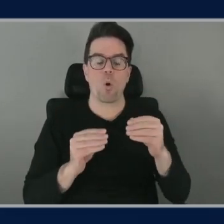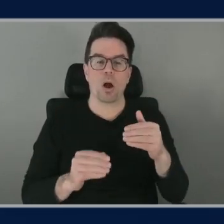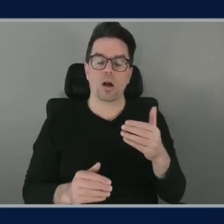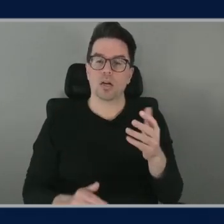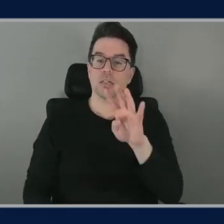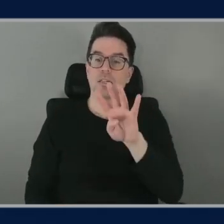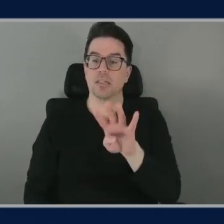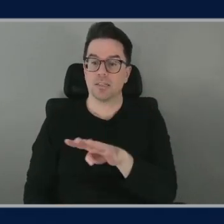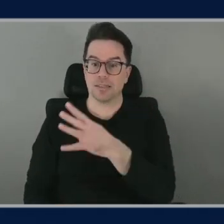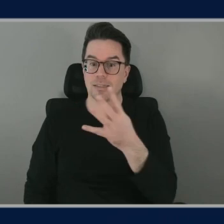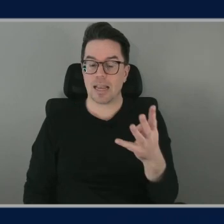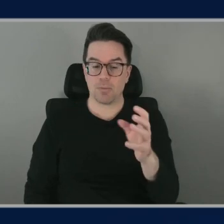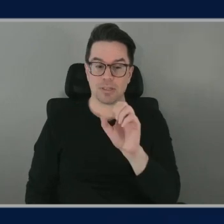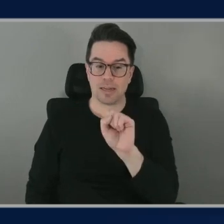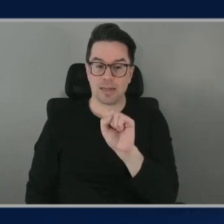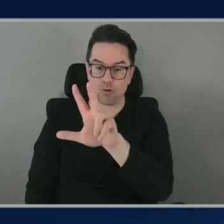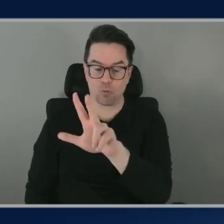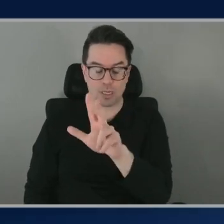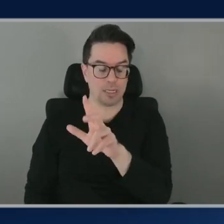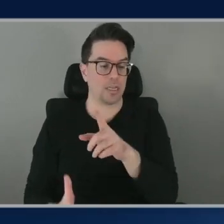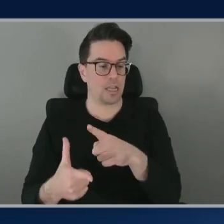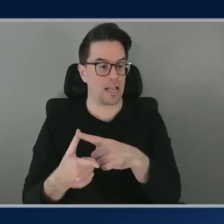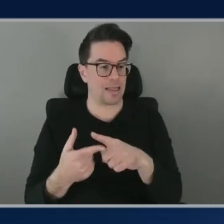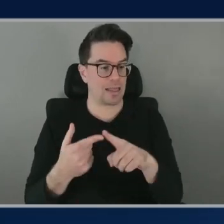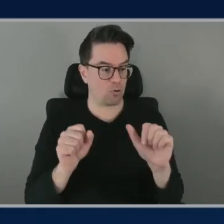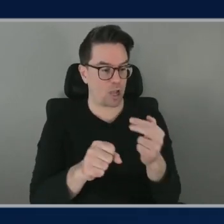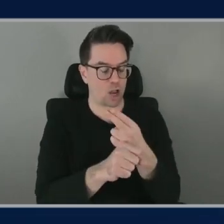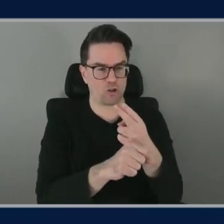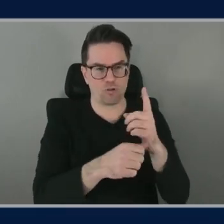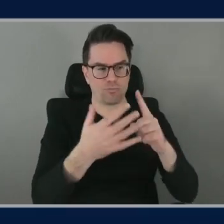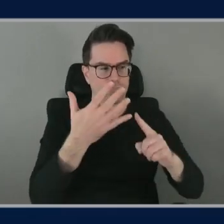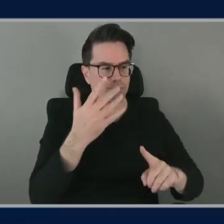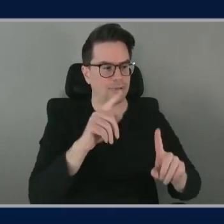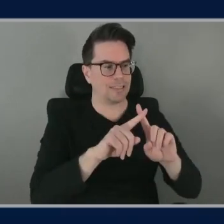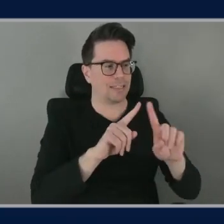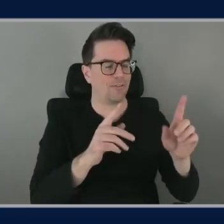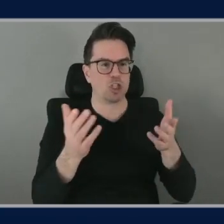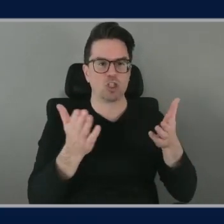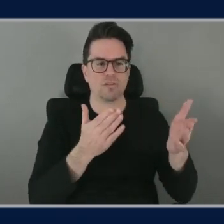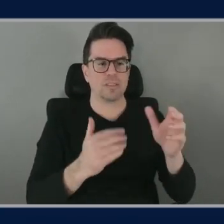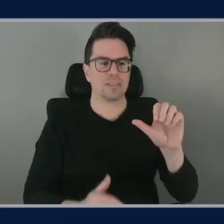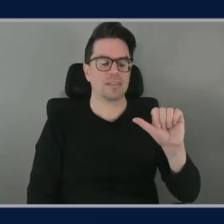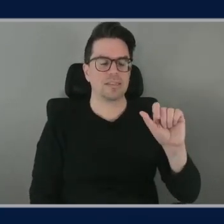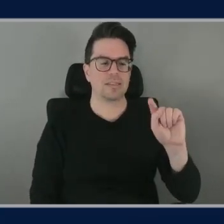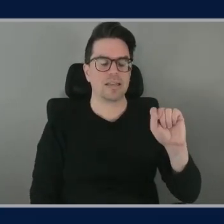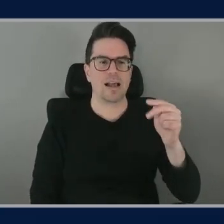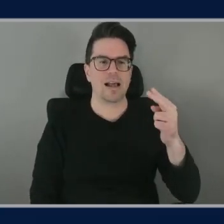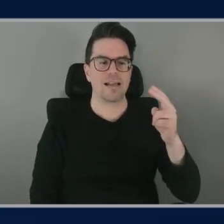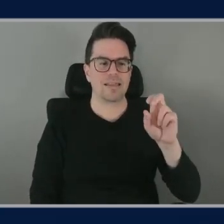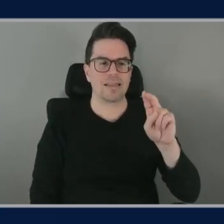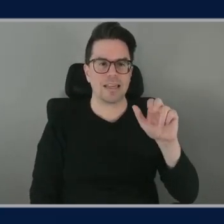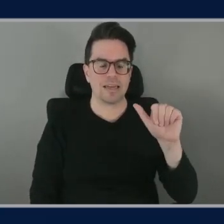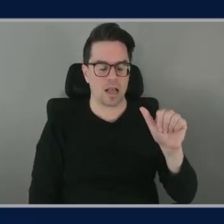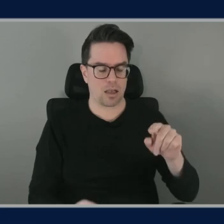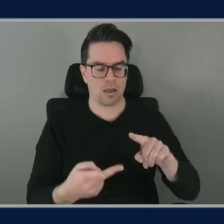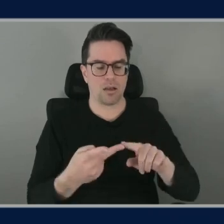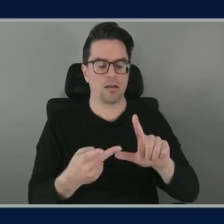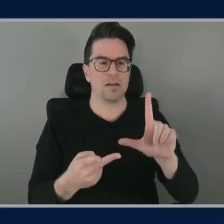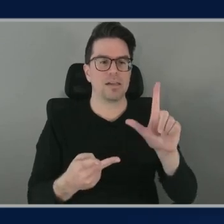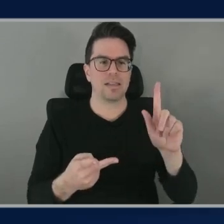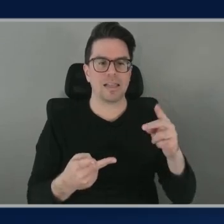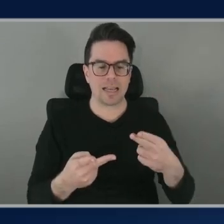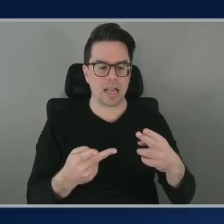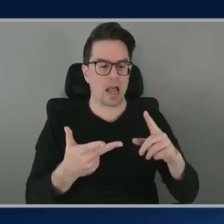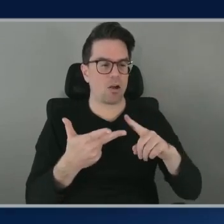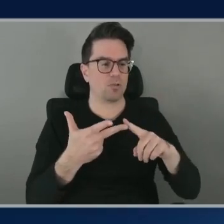and you can use all different services, Athena and the Lakehouse and all the other services to get to that data